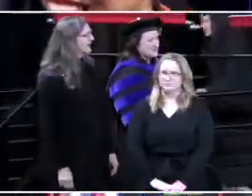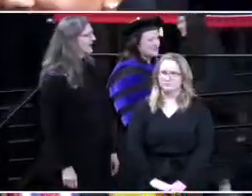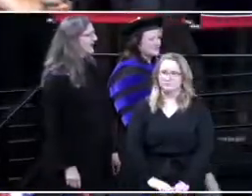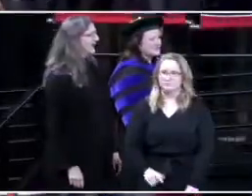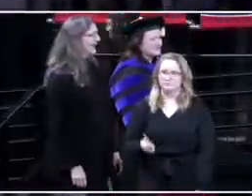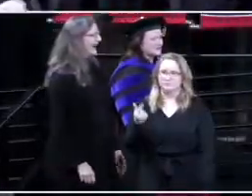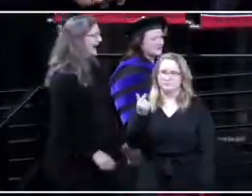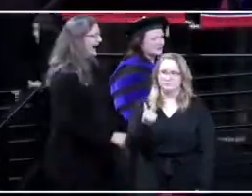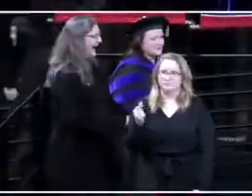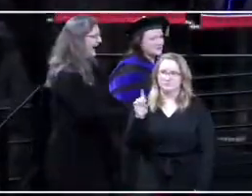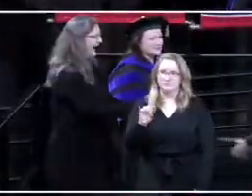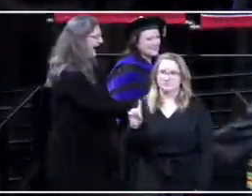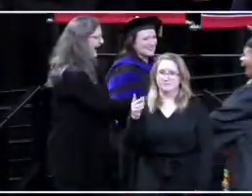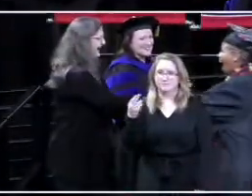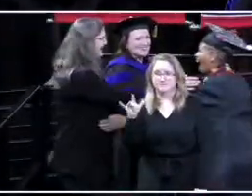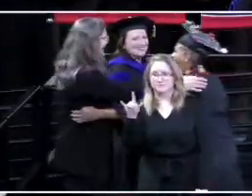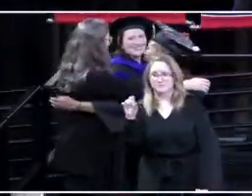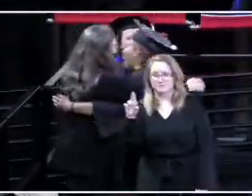Griffin David Hilner.